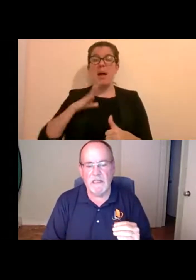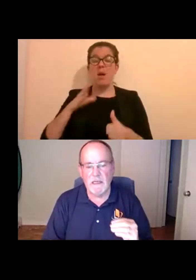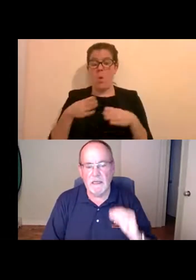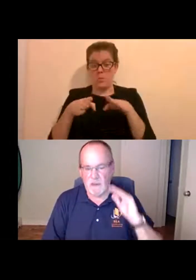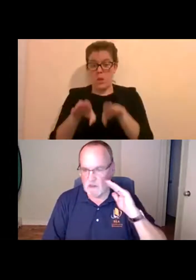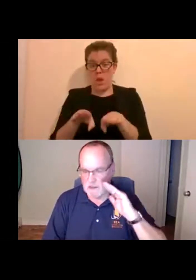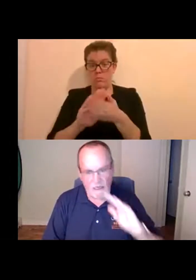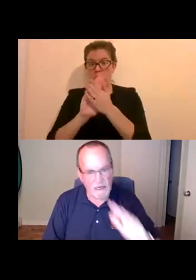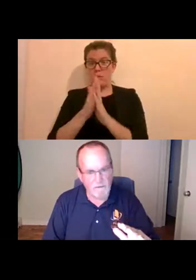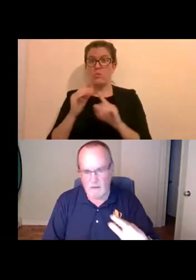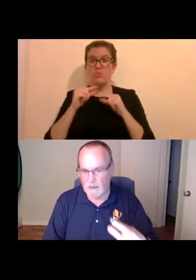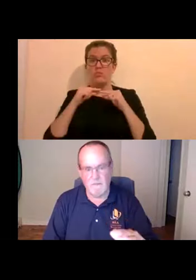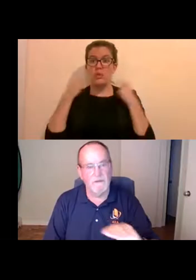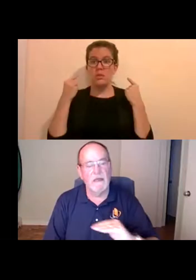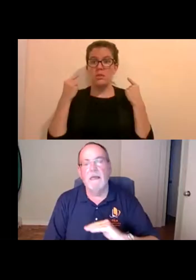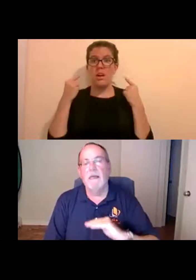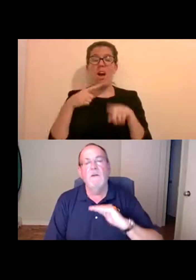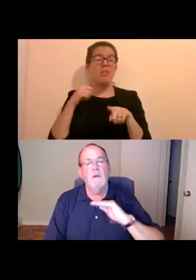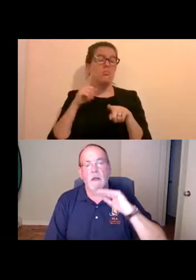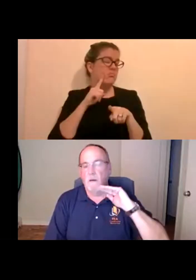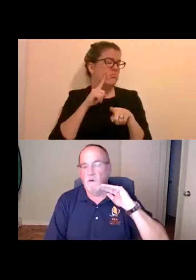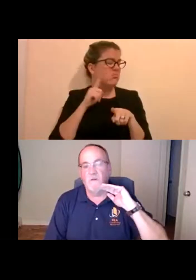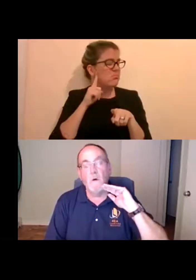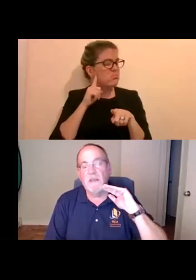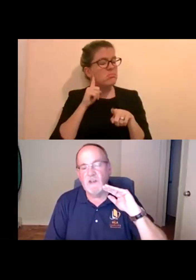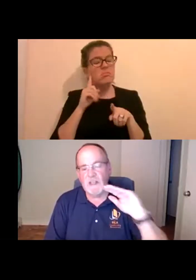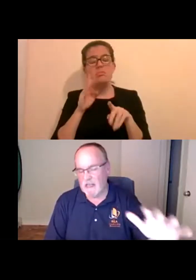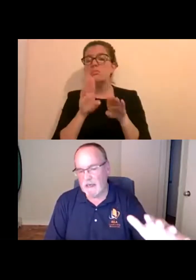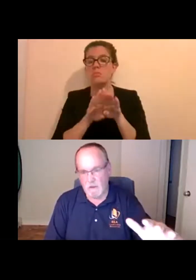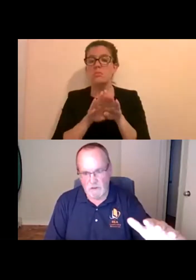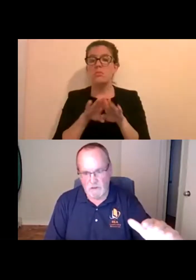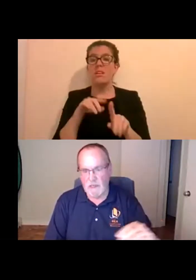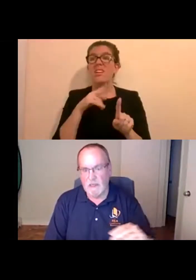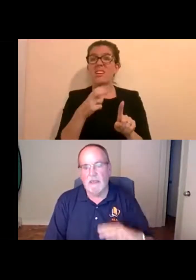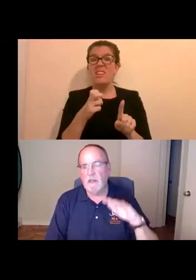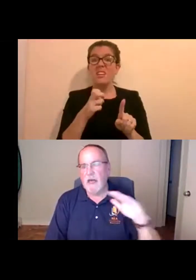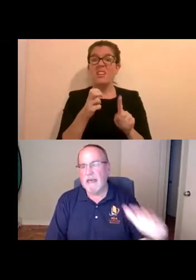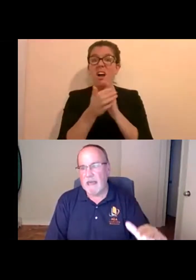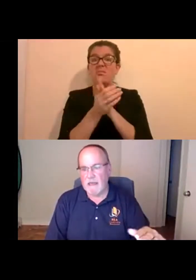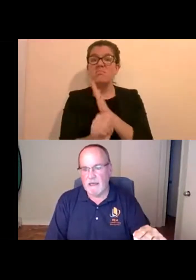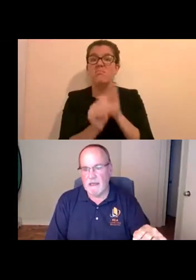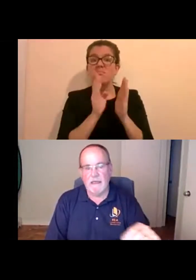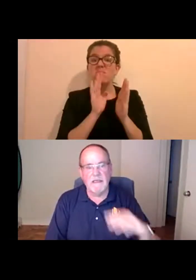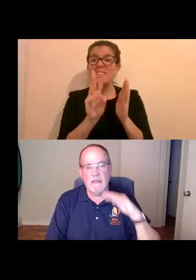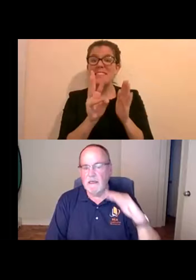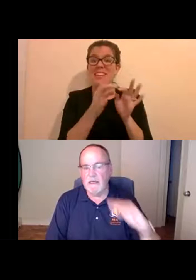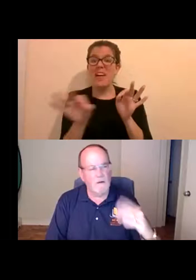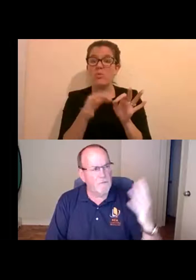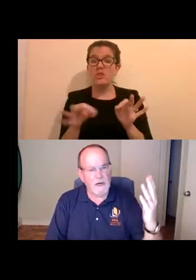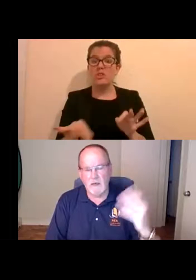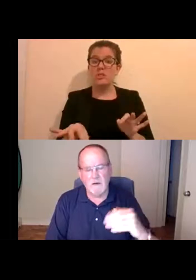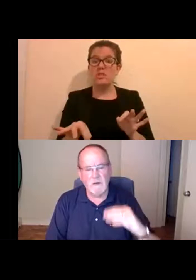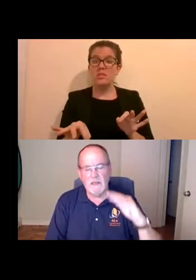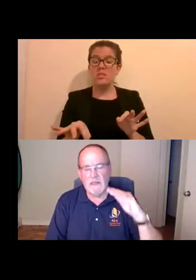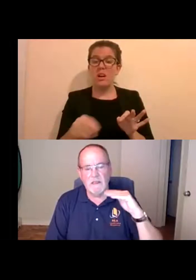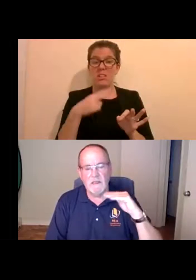priest, he's deaf, was fluent in 6 languages. He taught at Gallaudet. He did at